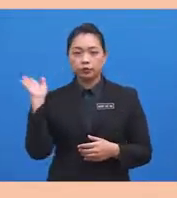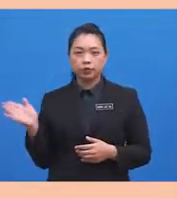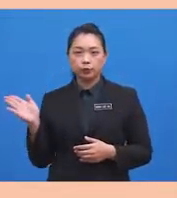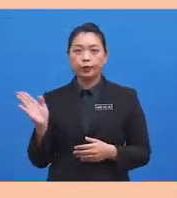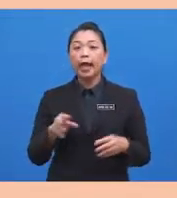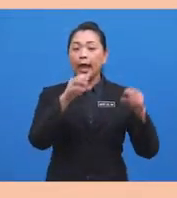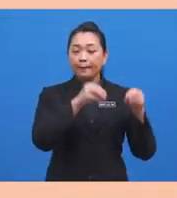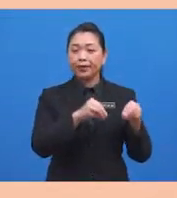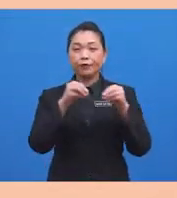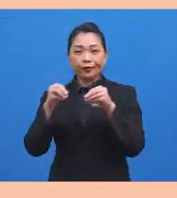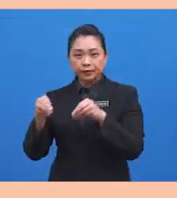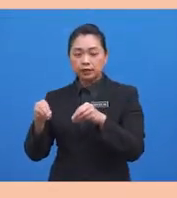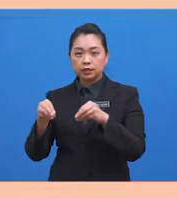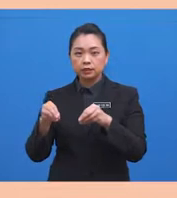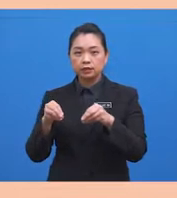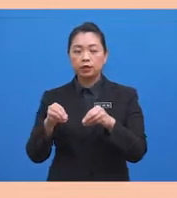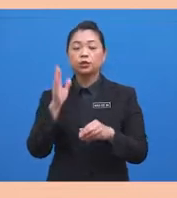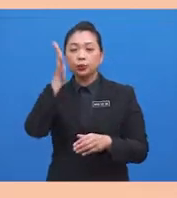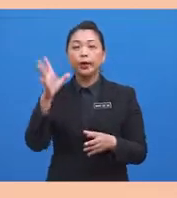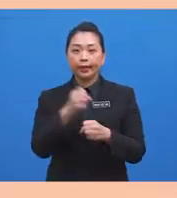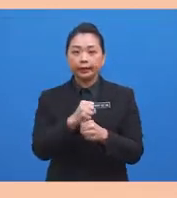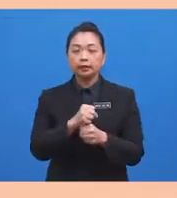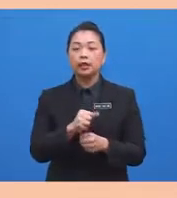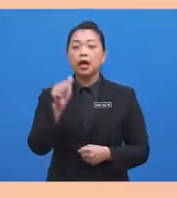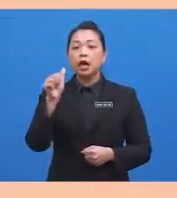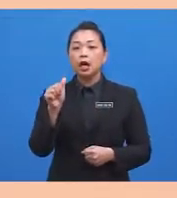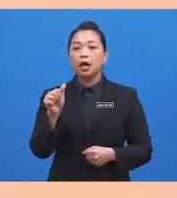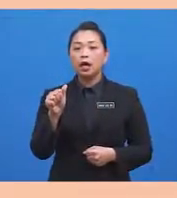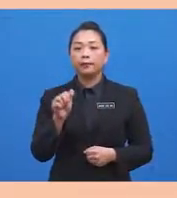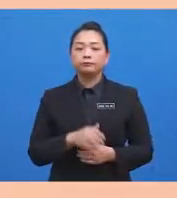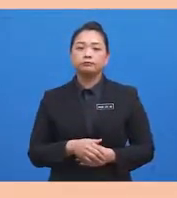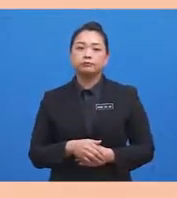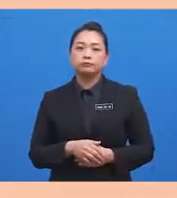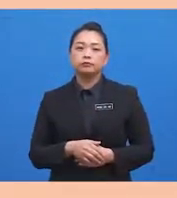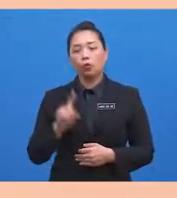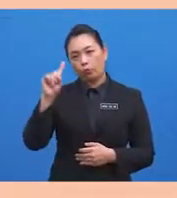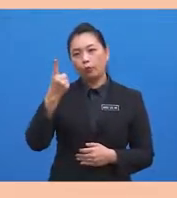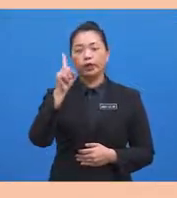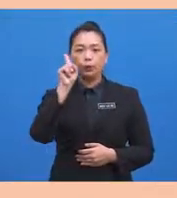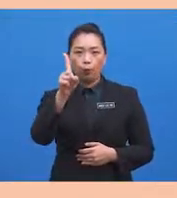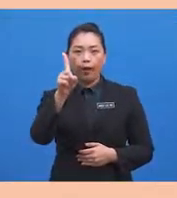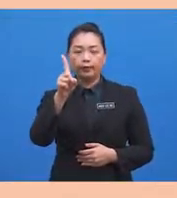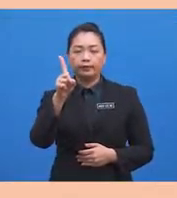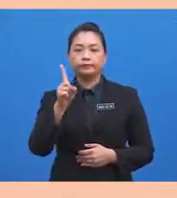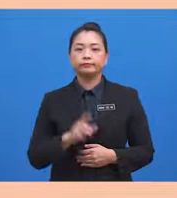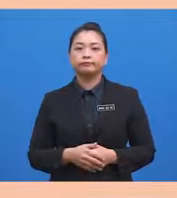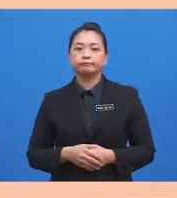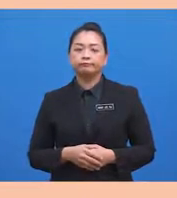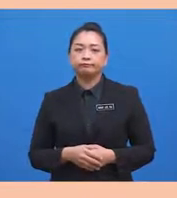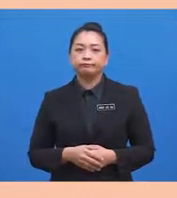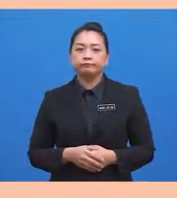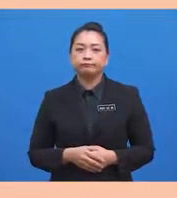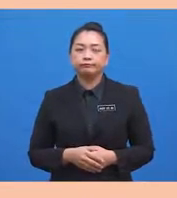Back to the dictionary or Google and you will get. Amazingly, there is only one explanation given for the